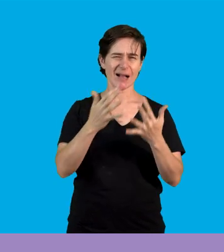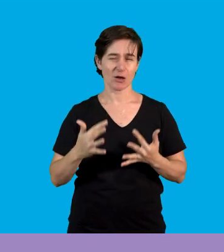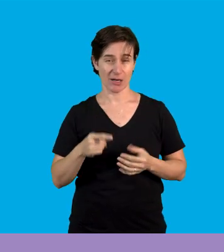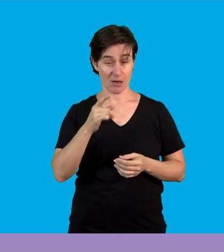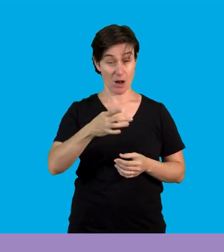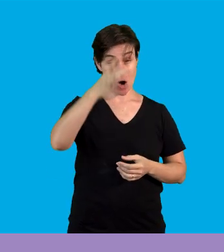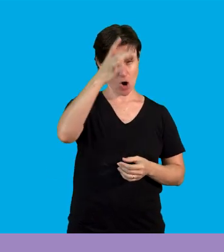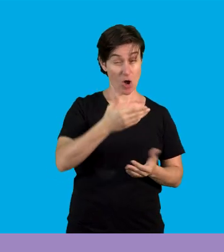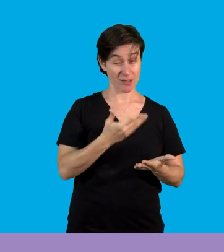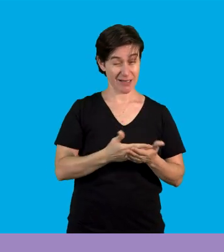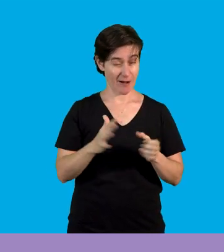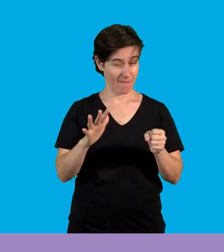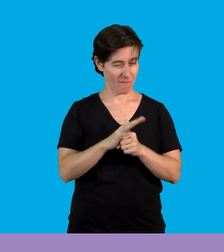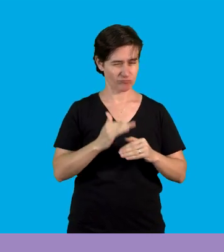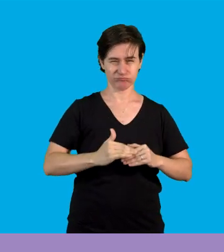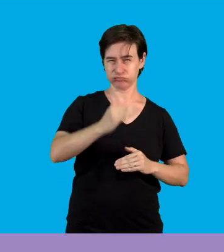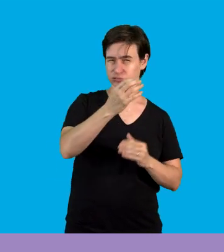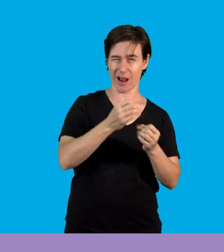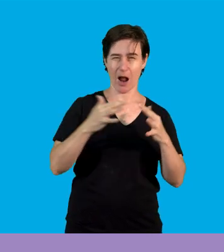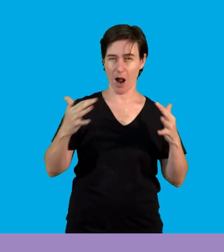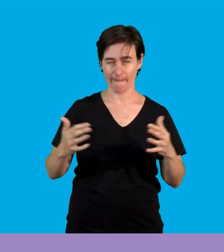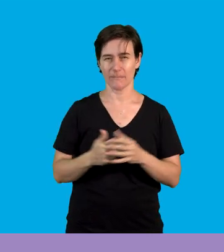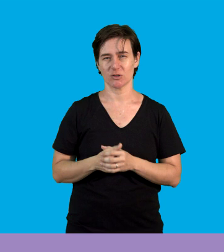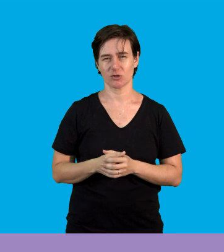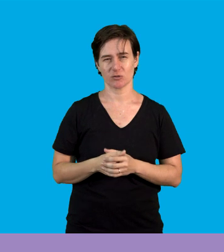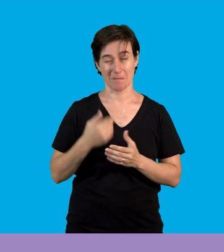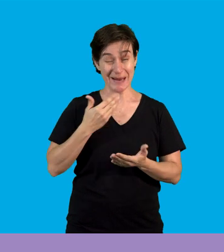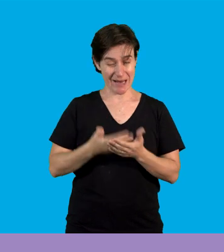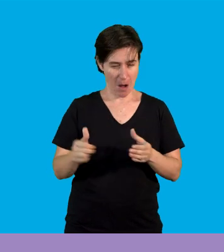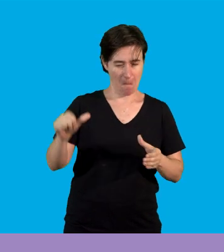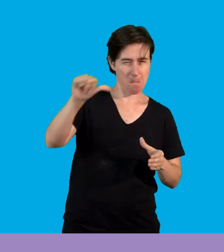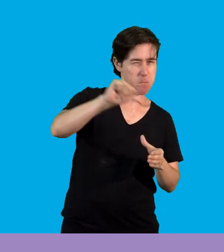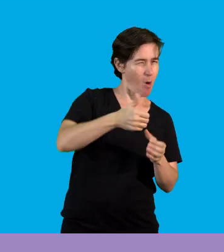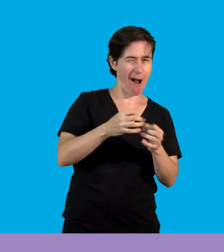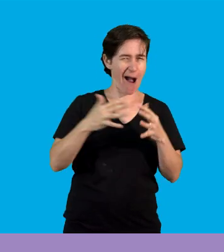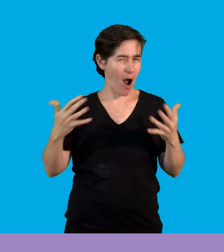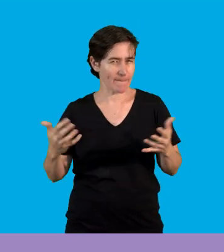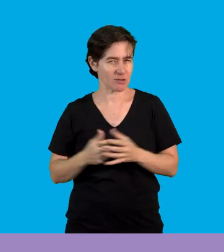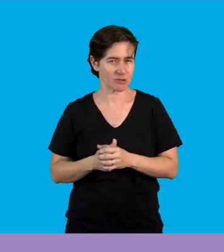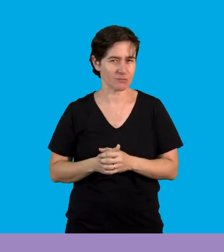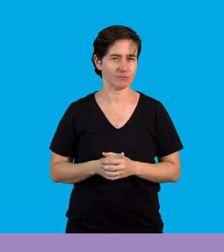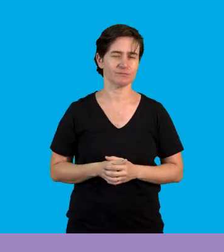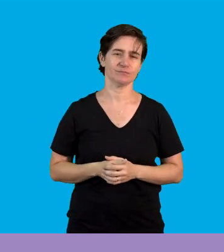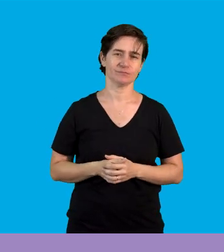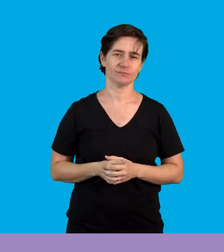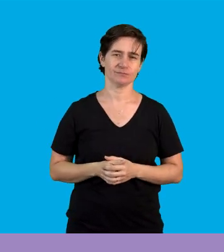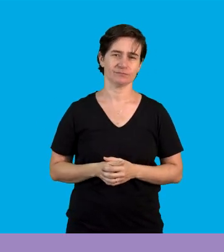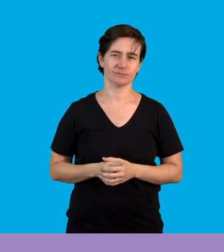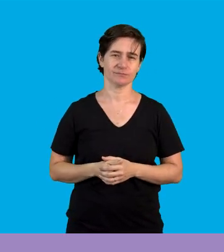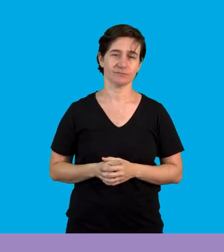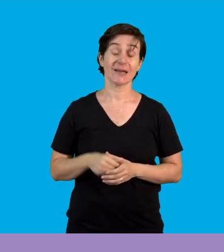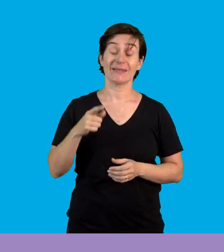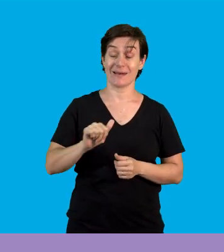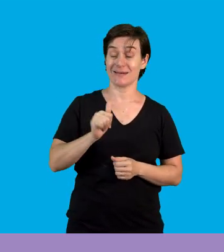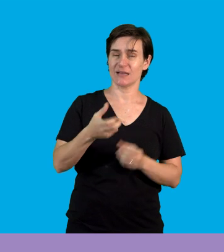capacity of the glass, which means the amount that the glass can take, or the amount that the glass can hold.